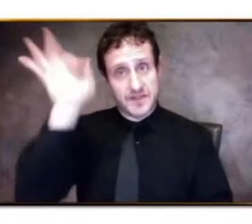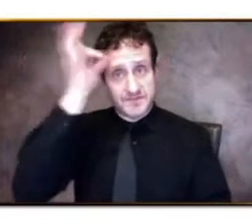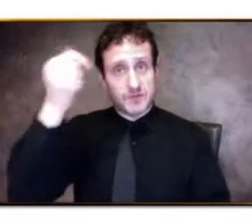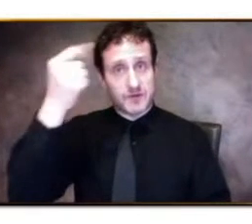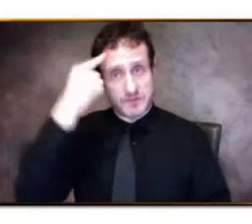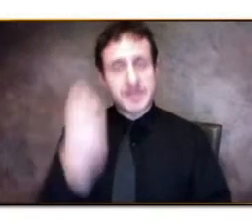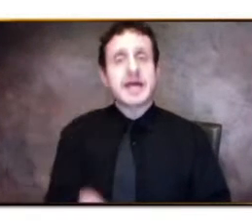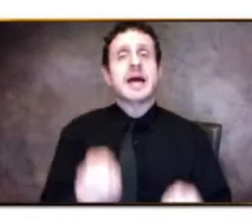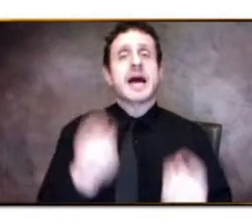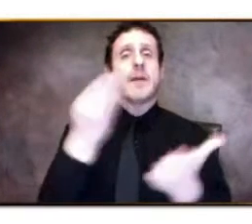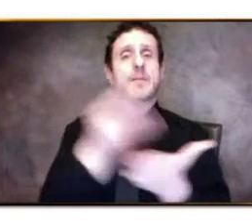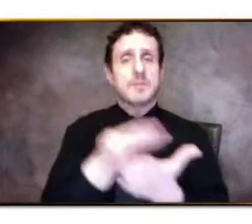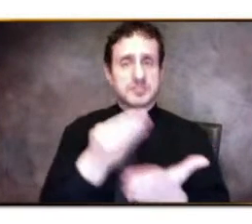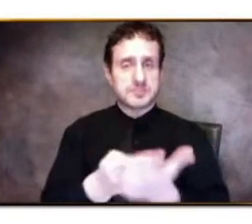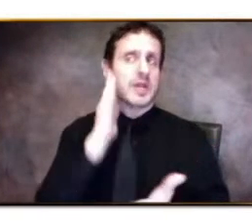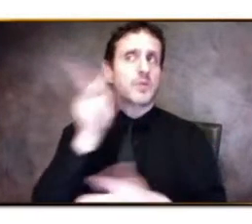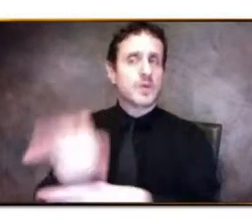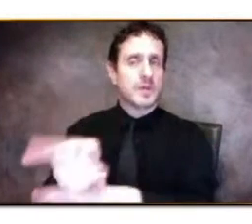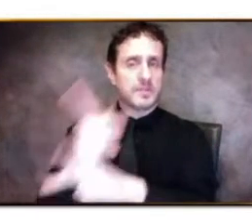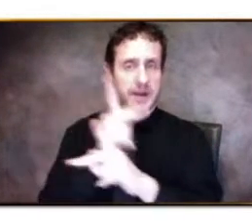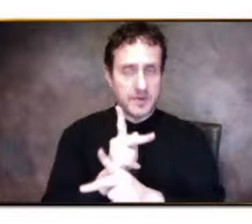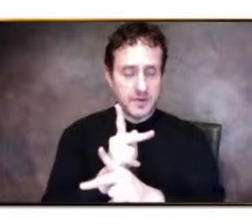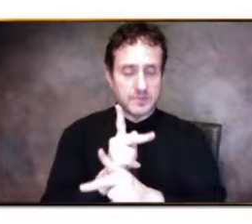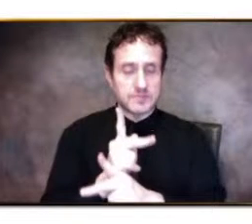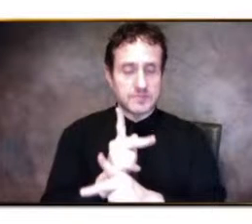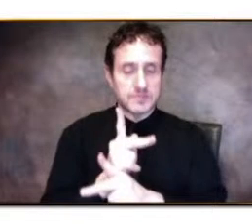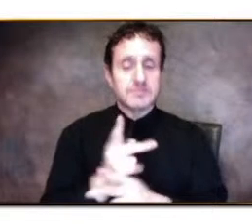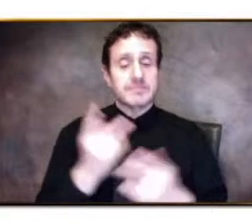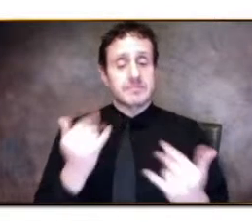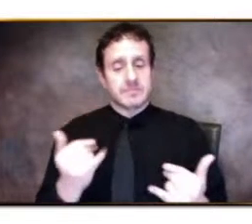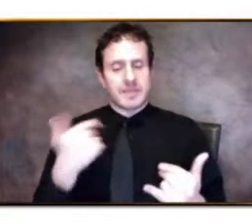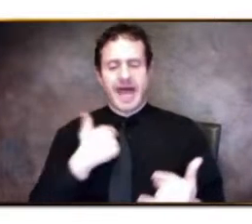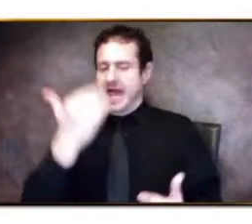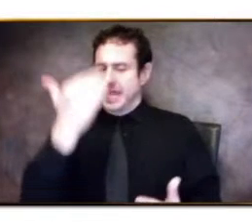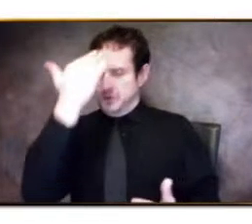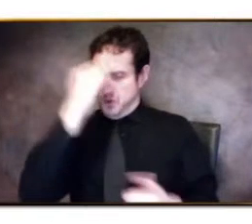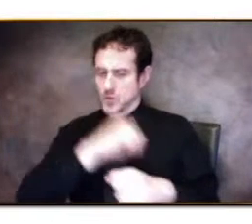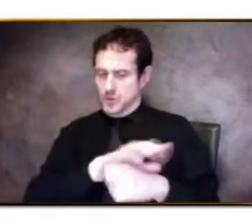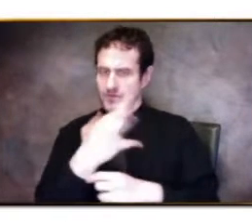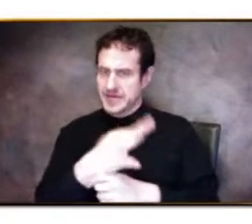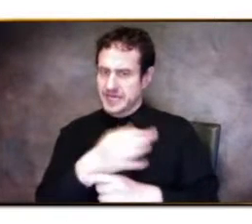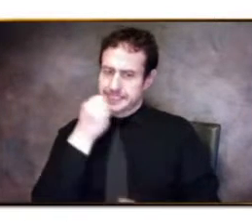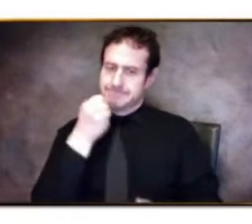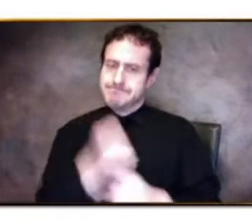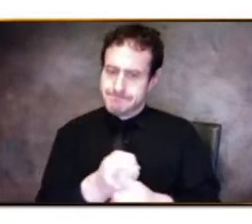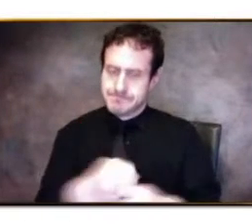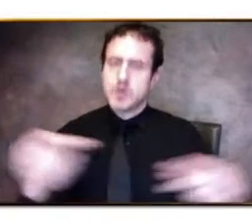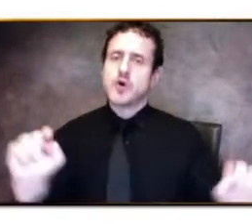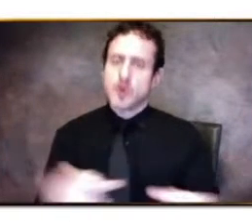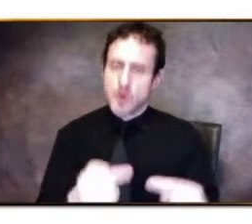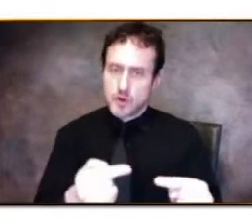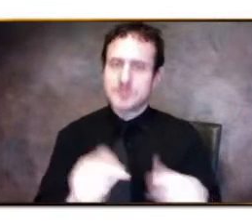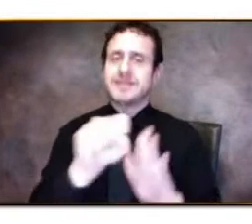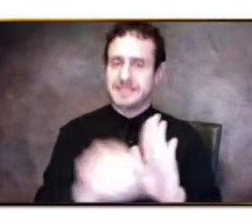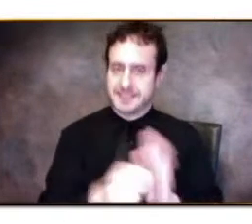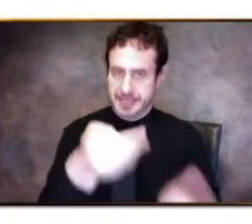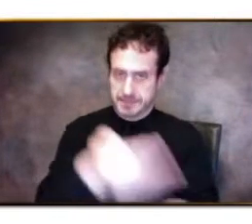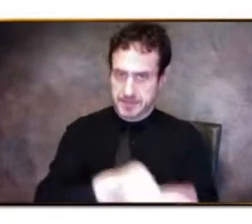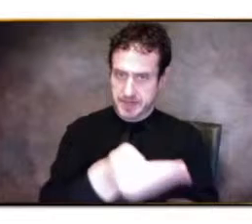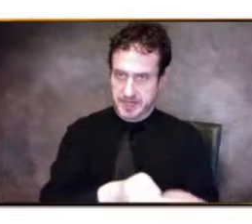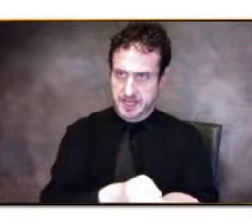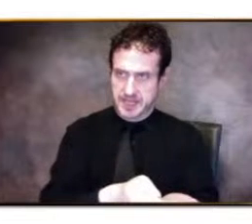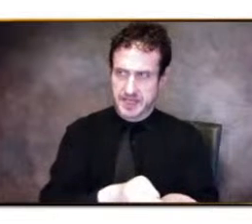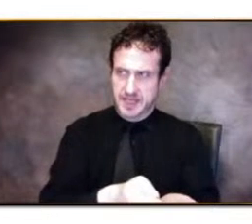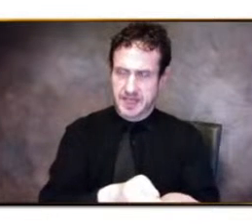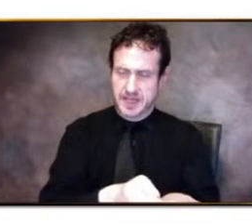borrow. So in light of this pandemic's effects on our state's fiscal condition and my insistence that we look beyond